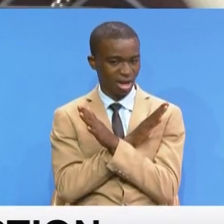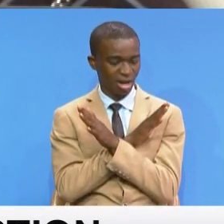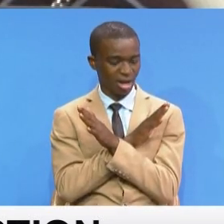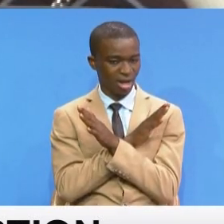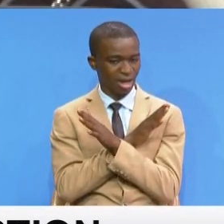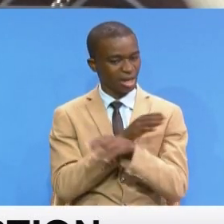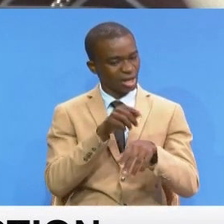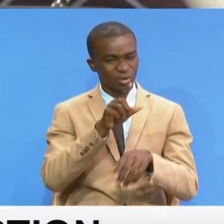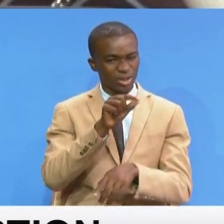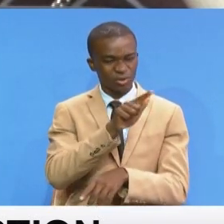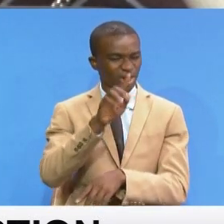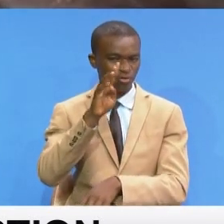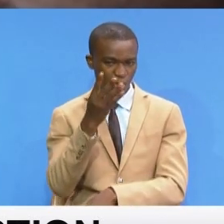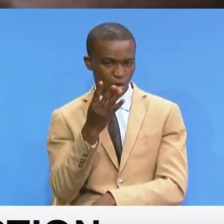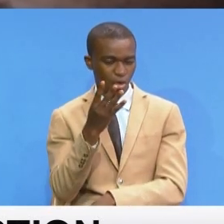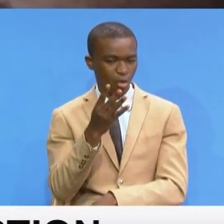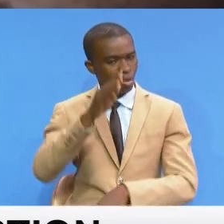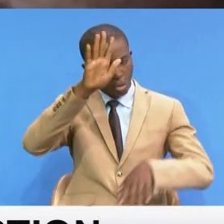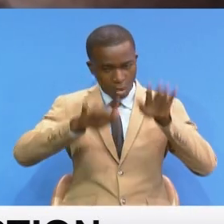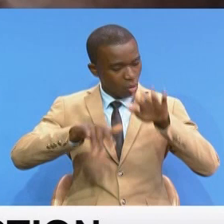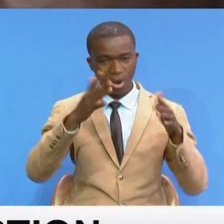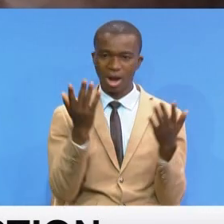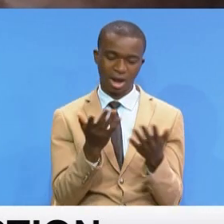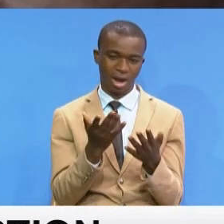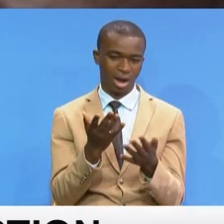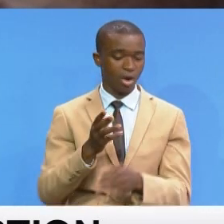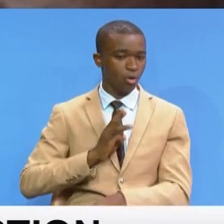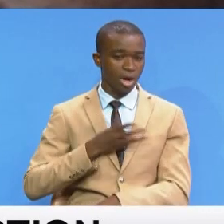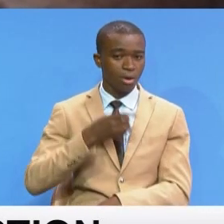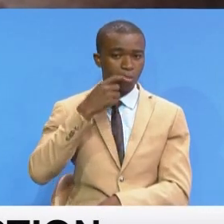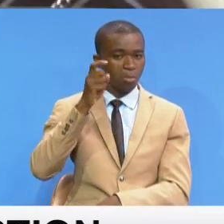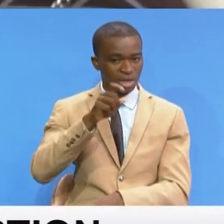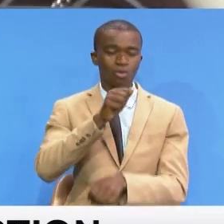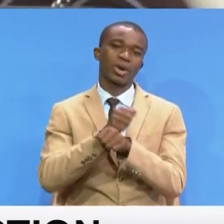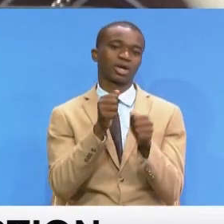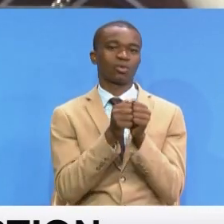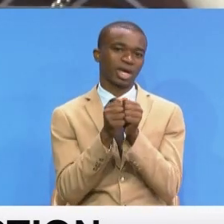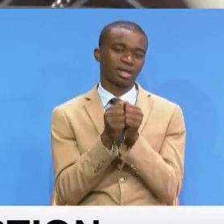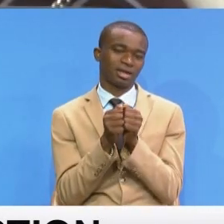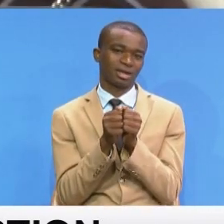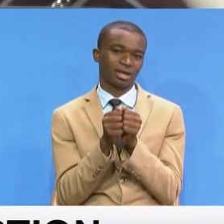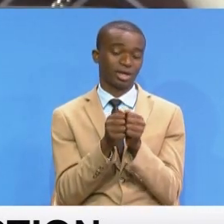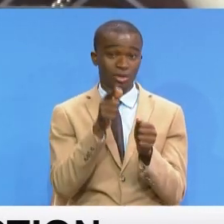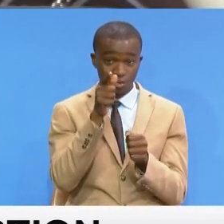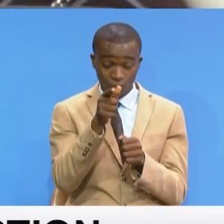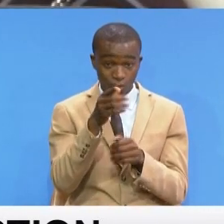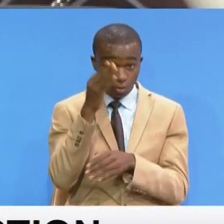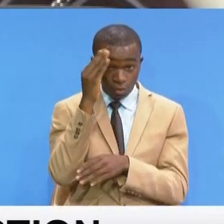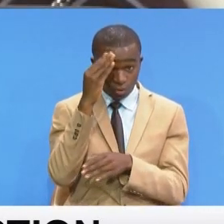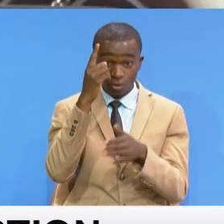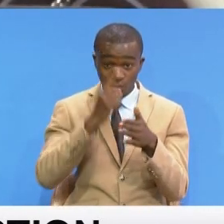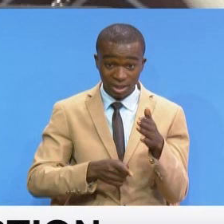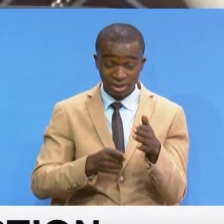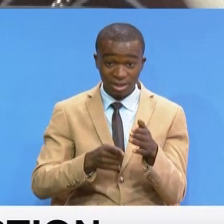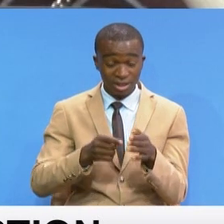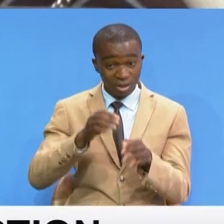memory. And we need to work together. As you know, yourself and